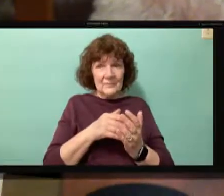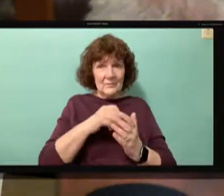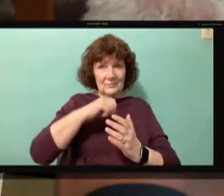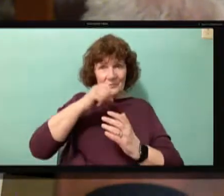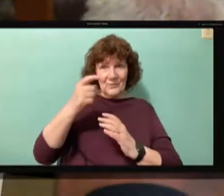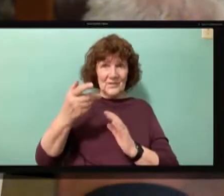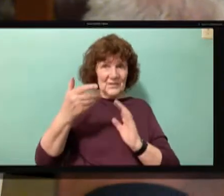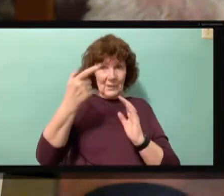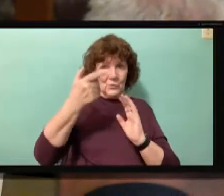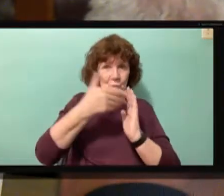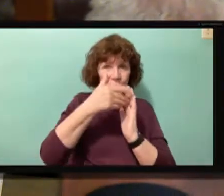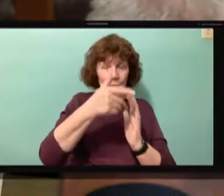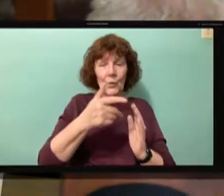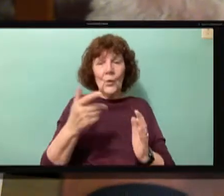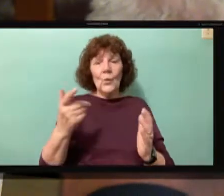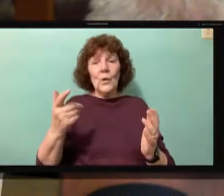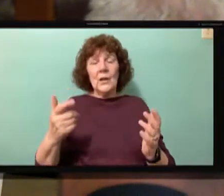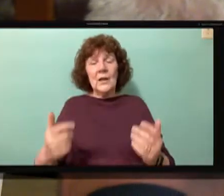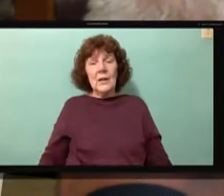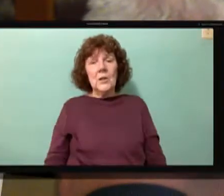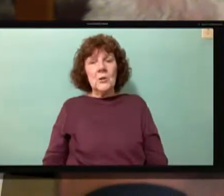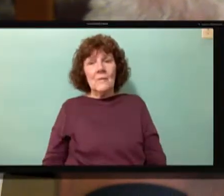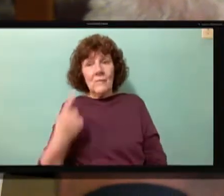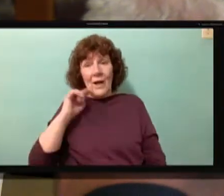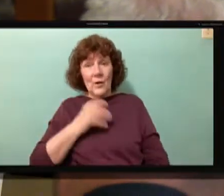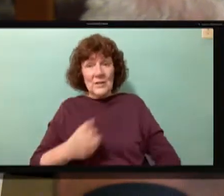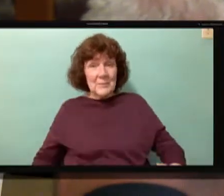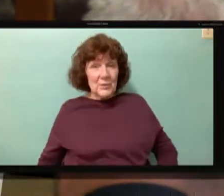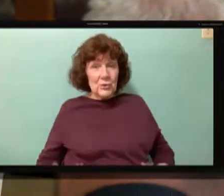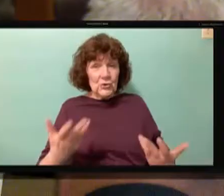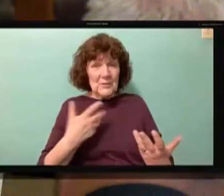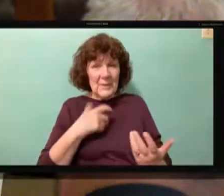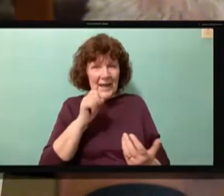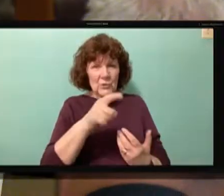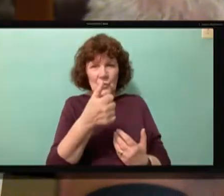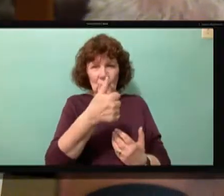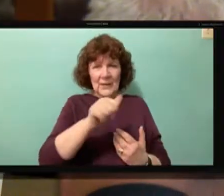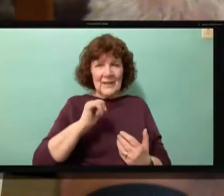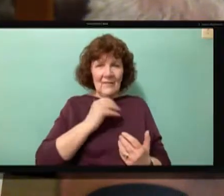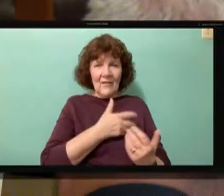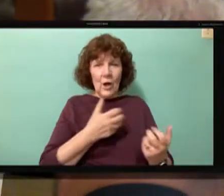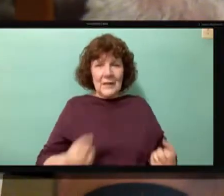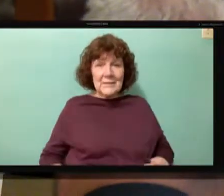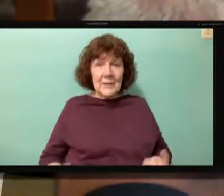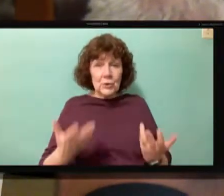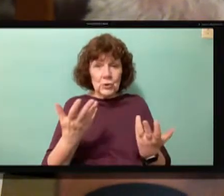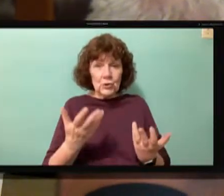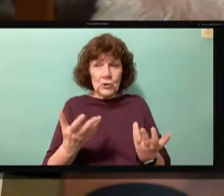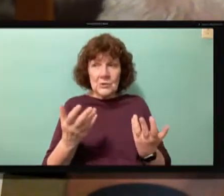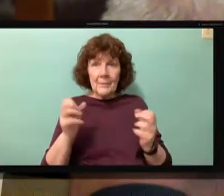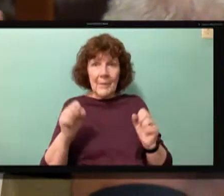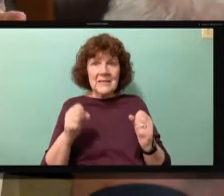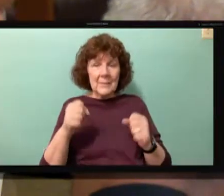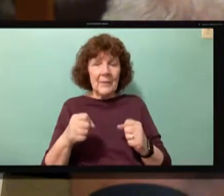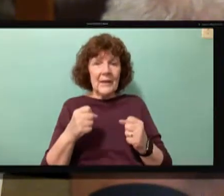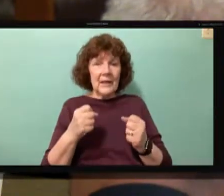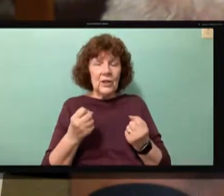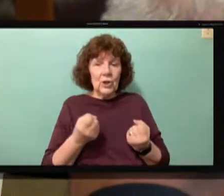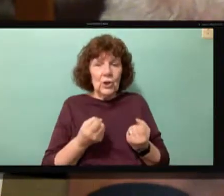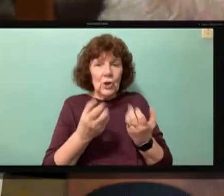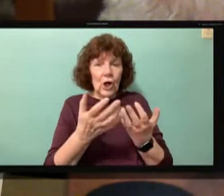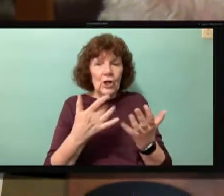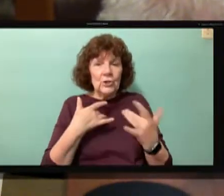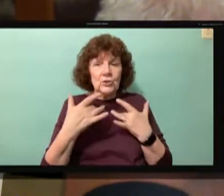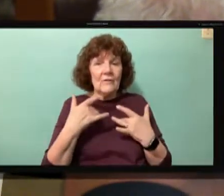issue? Is there any of those that would trigger some type of concern for the controller's office that the bonding would